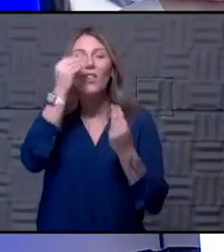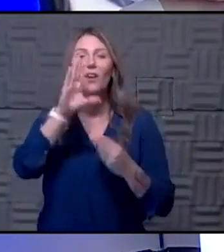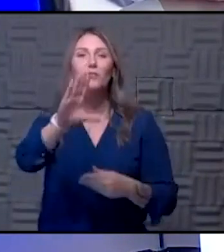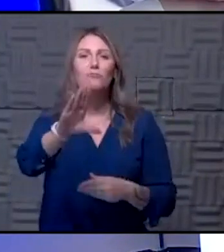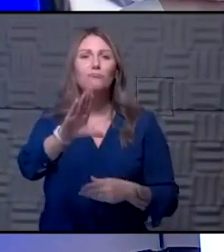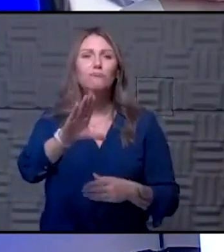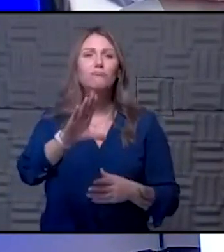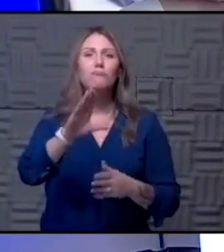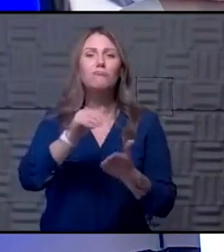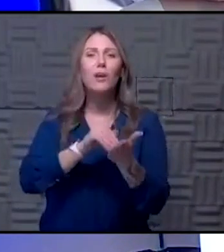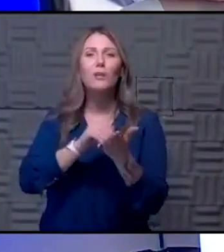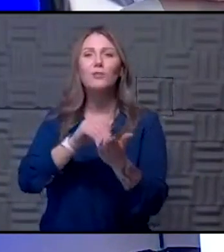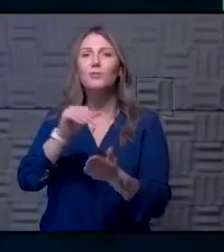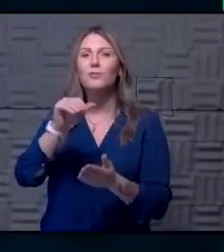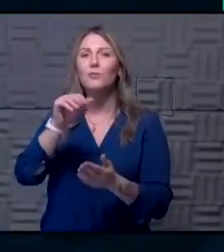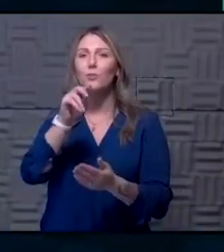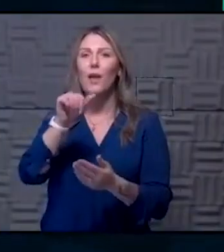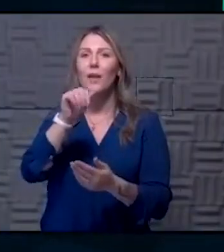Adiga.